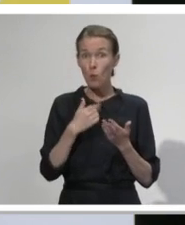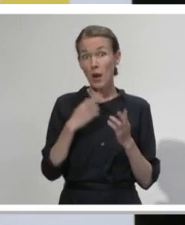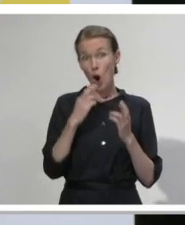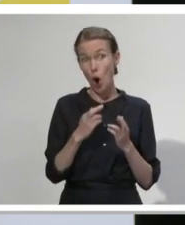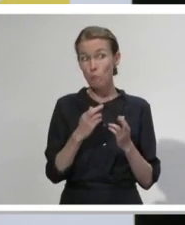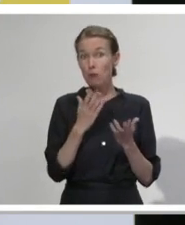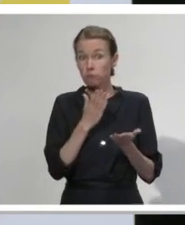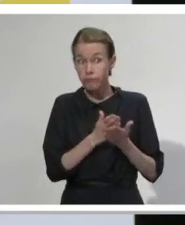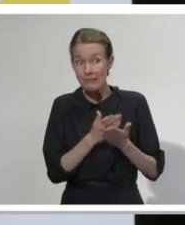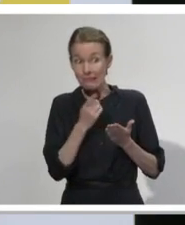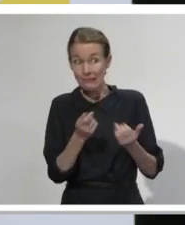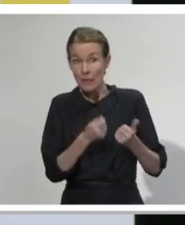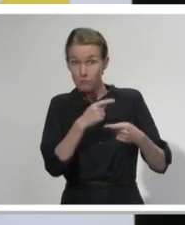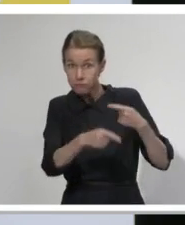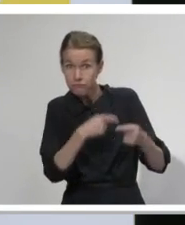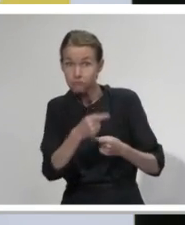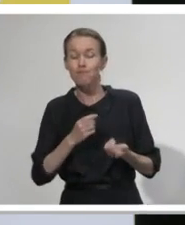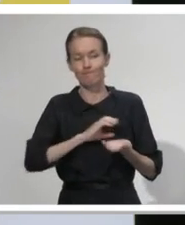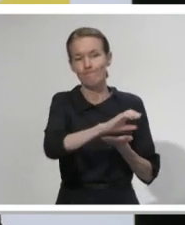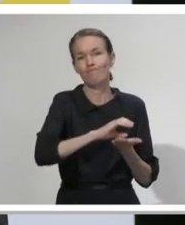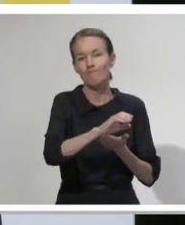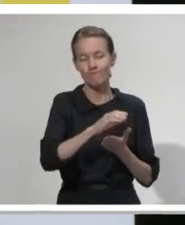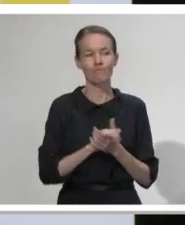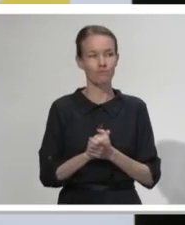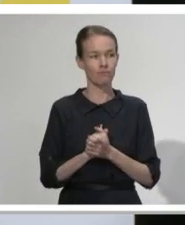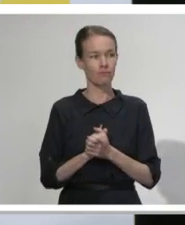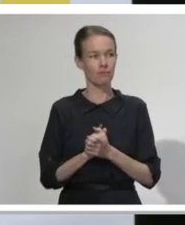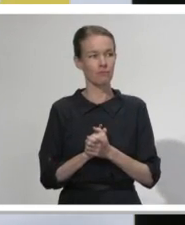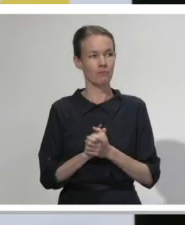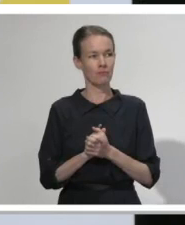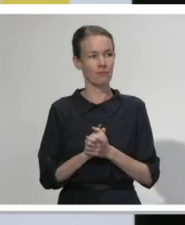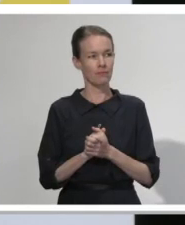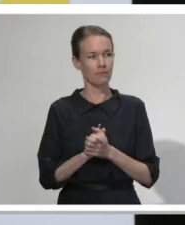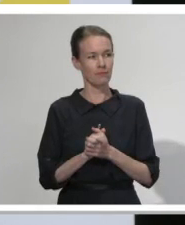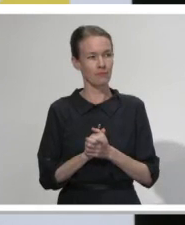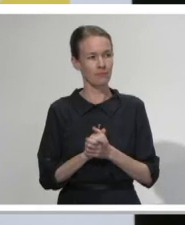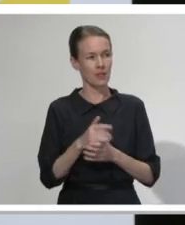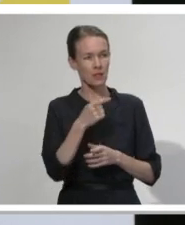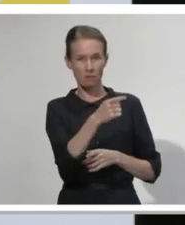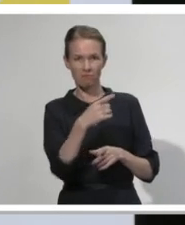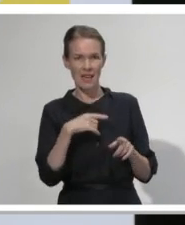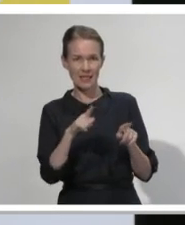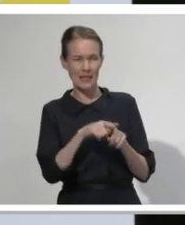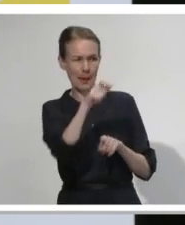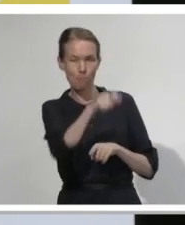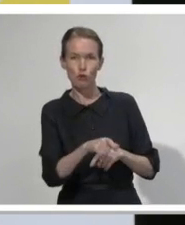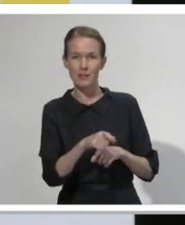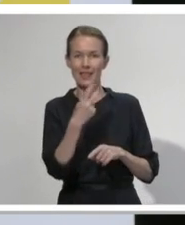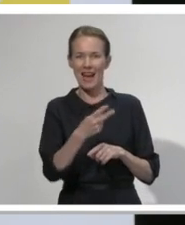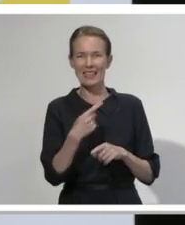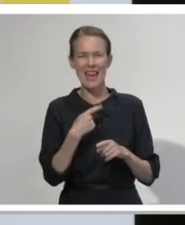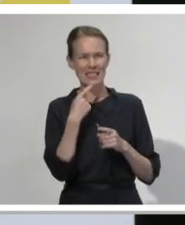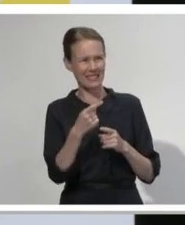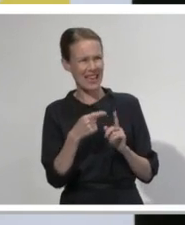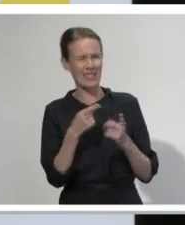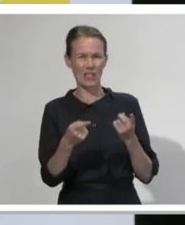back. Are you comfortable taking on that amount of risk on behalf of small business? Look, I think it's really important to get the balance right